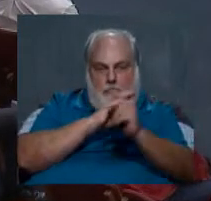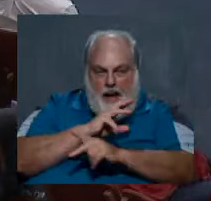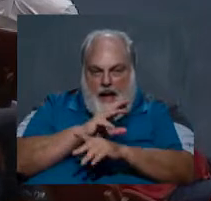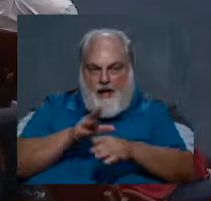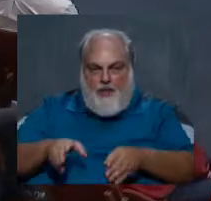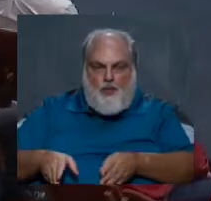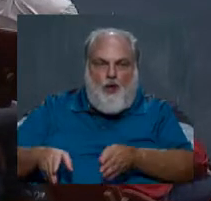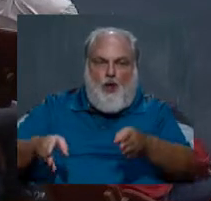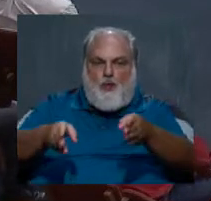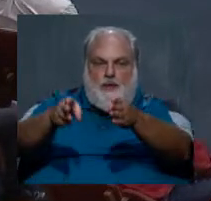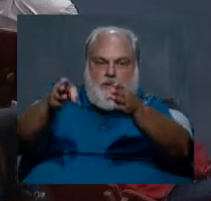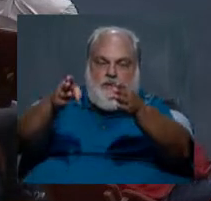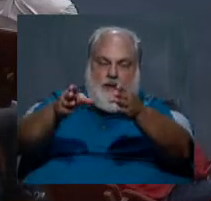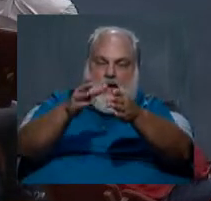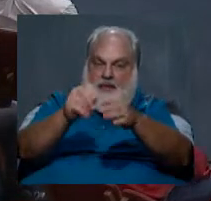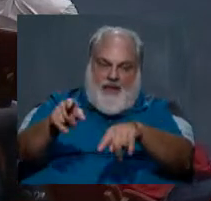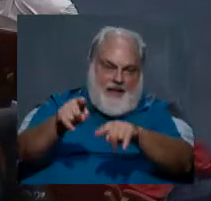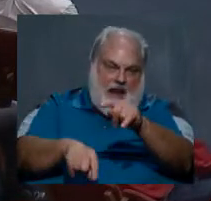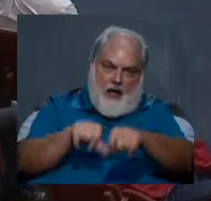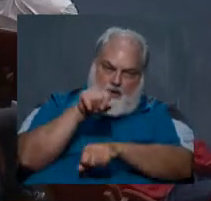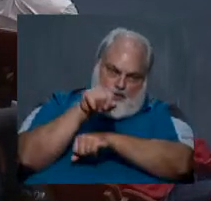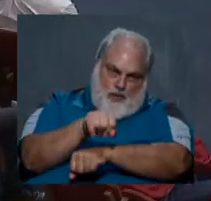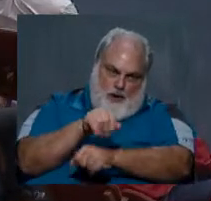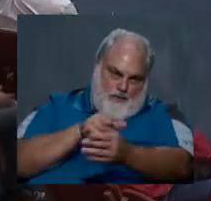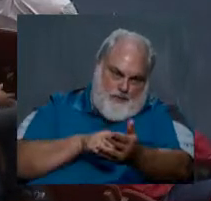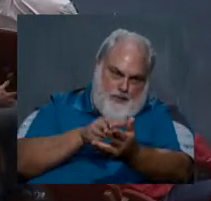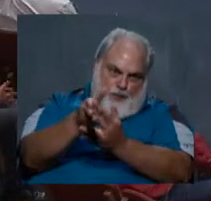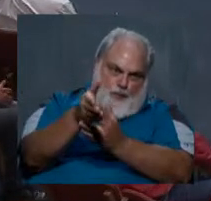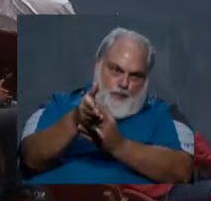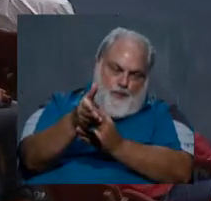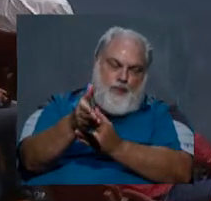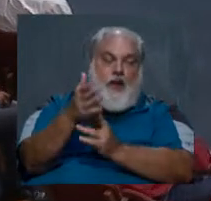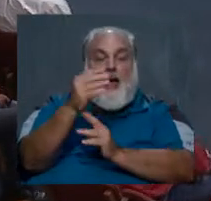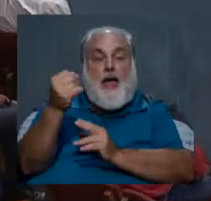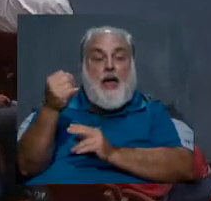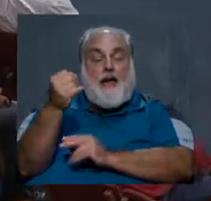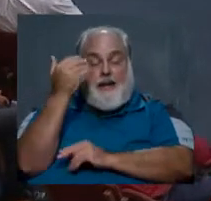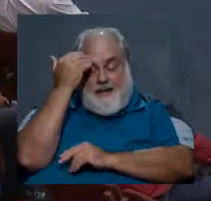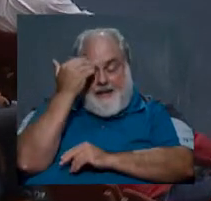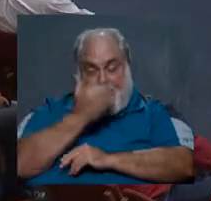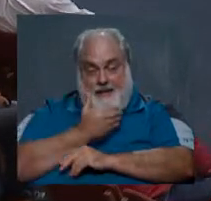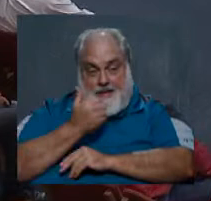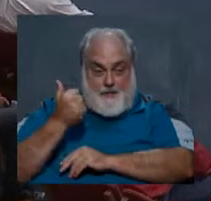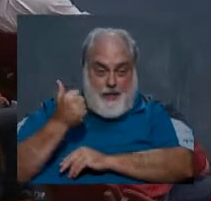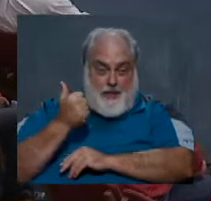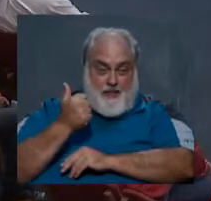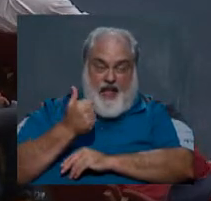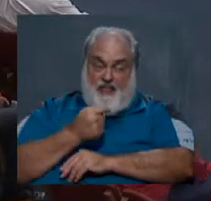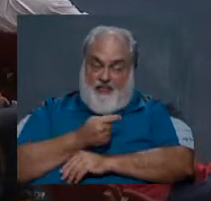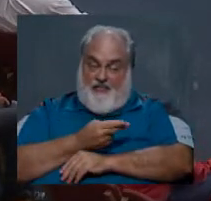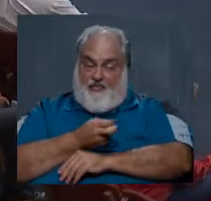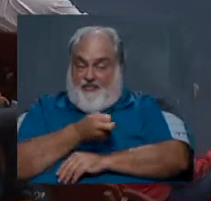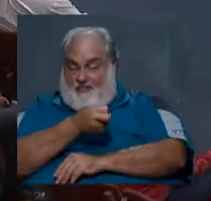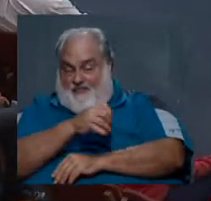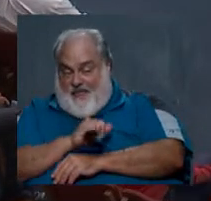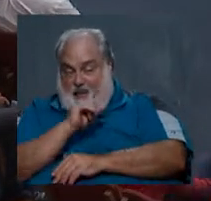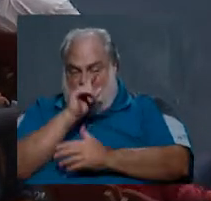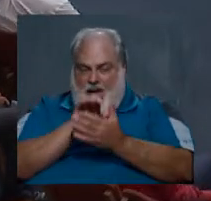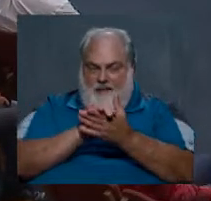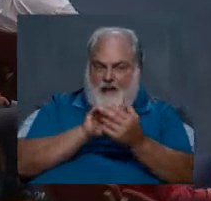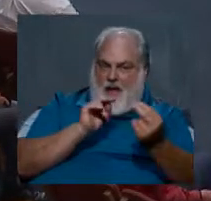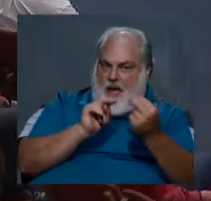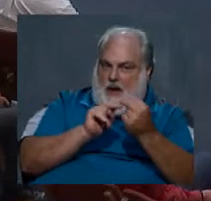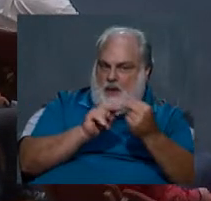Road, and they can't drive through. And since they believe that the Highway